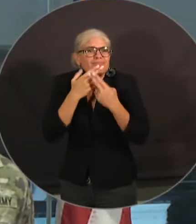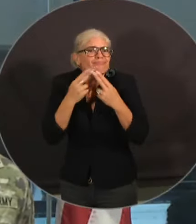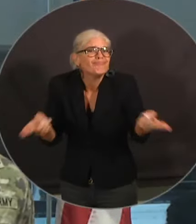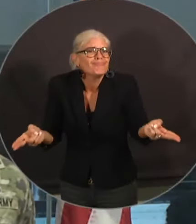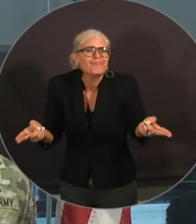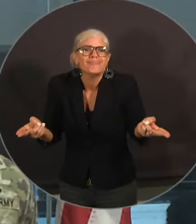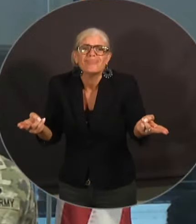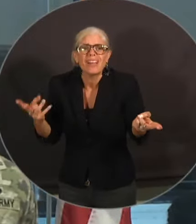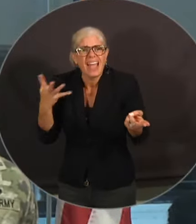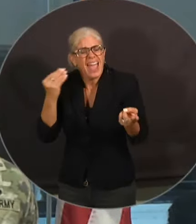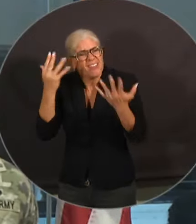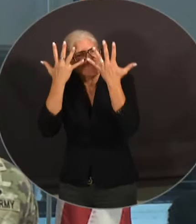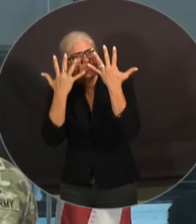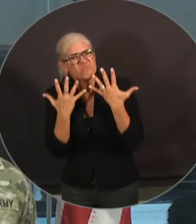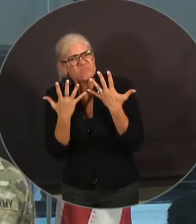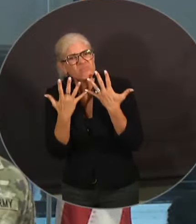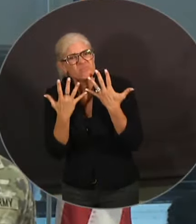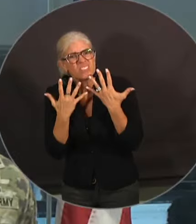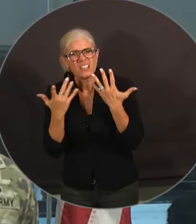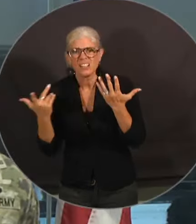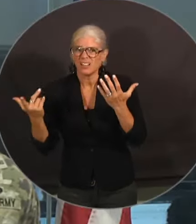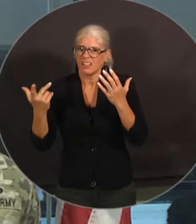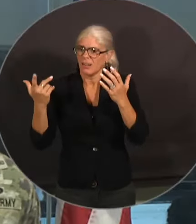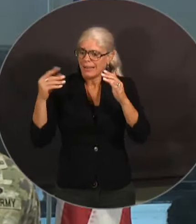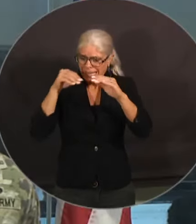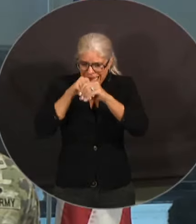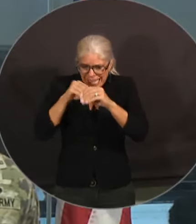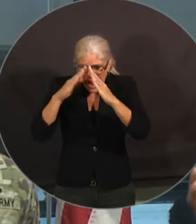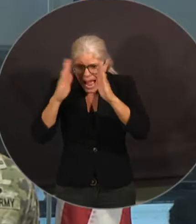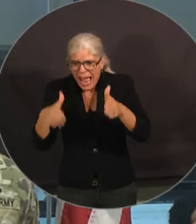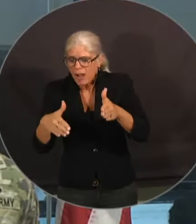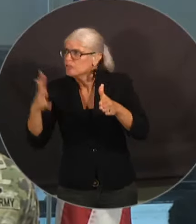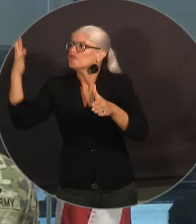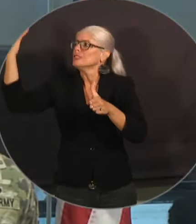tragic thing, but that is a possibility, especially when you're talking